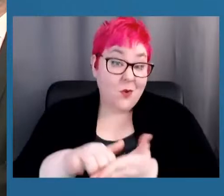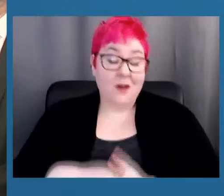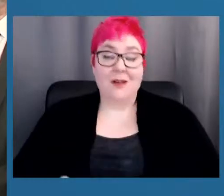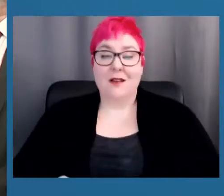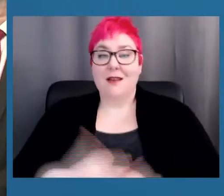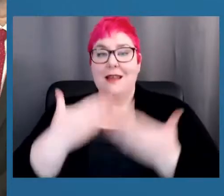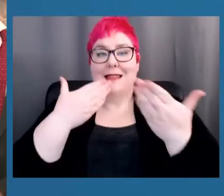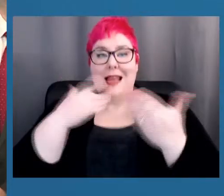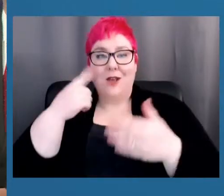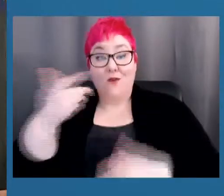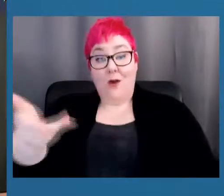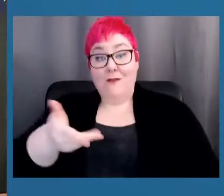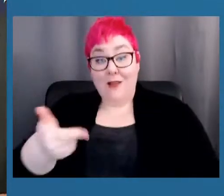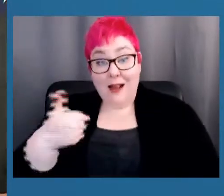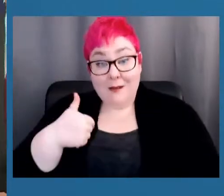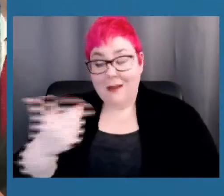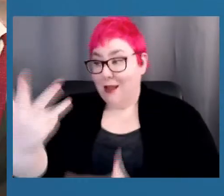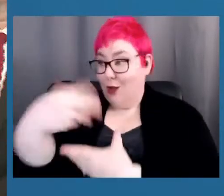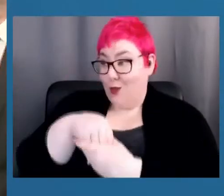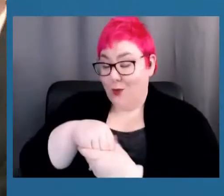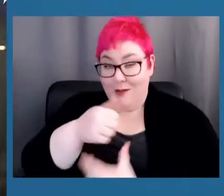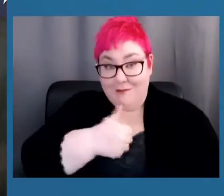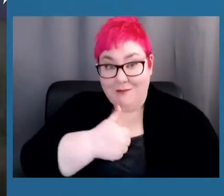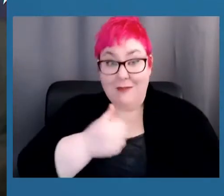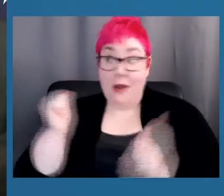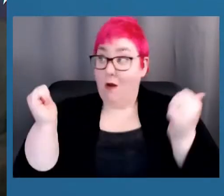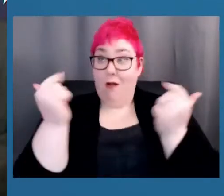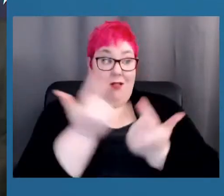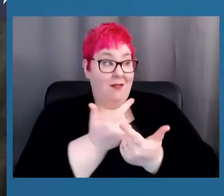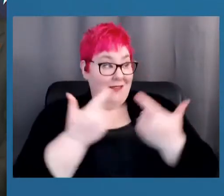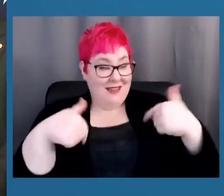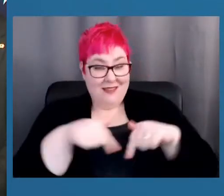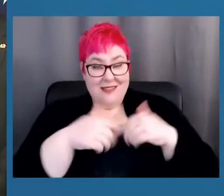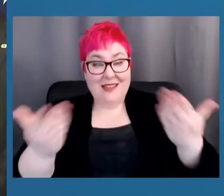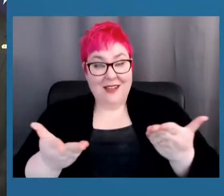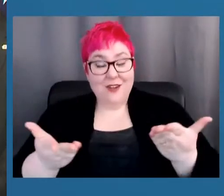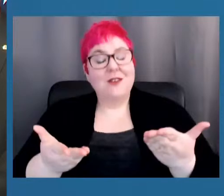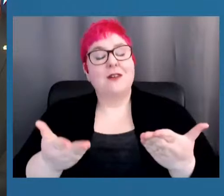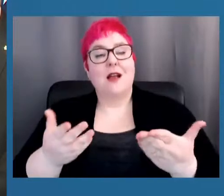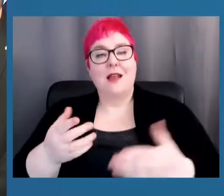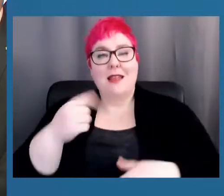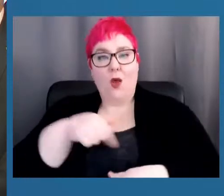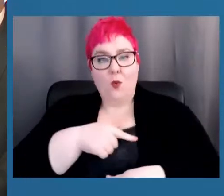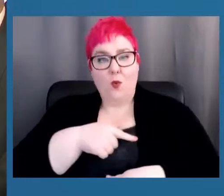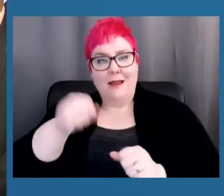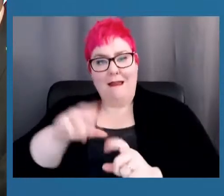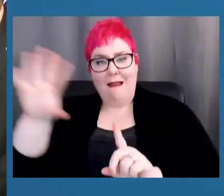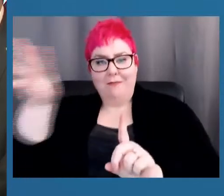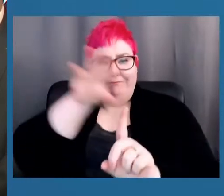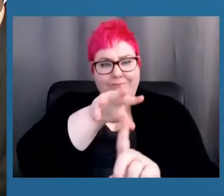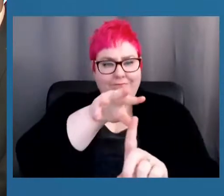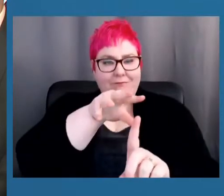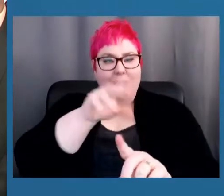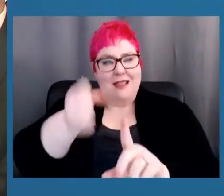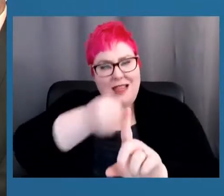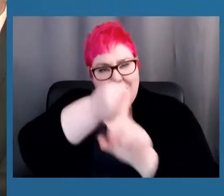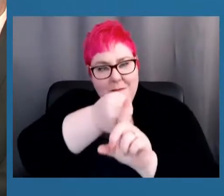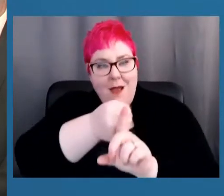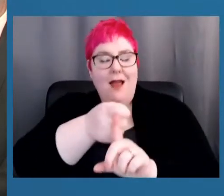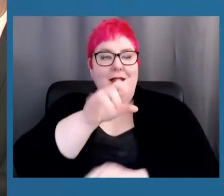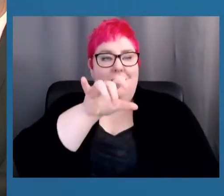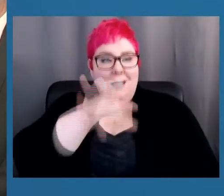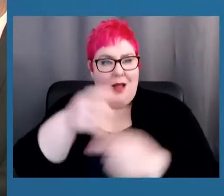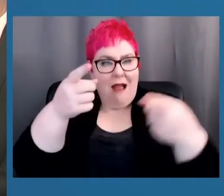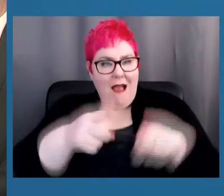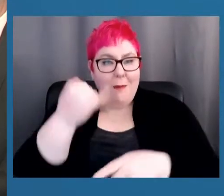inviting me and including me and all of us today as we shine a light on the impact that reductions to Medicaid